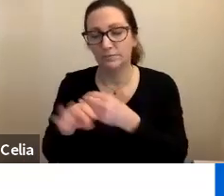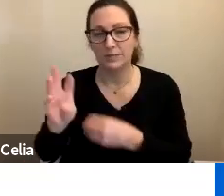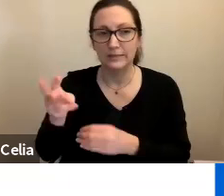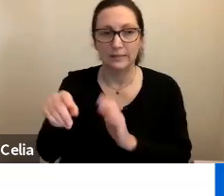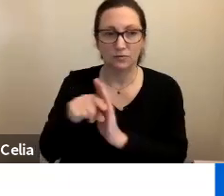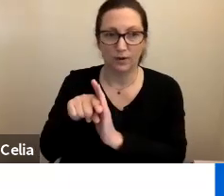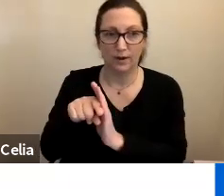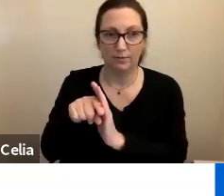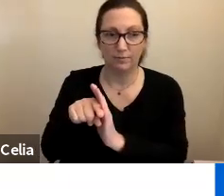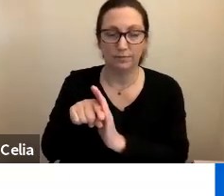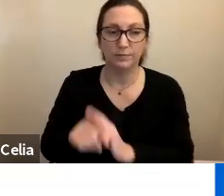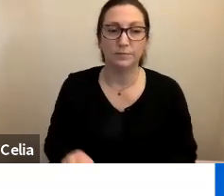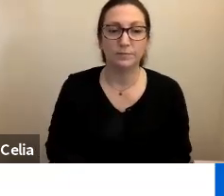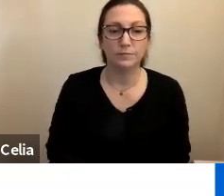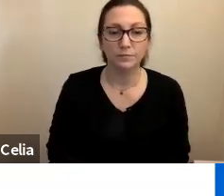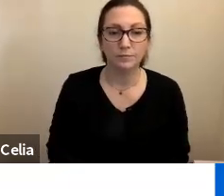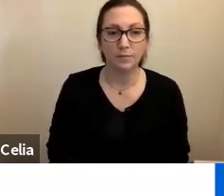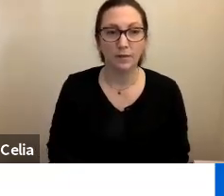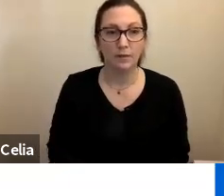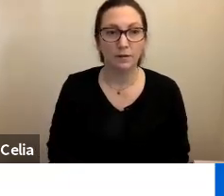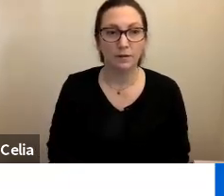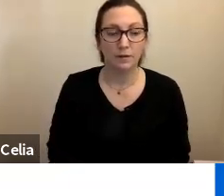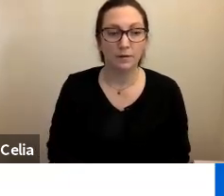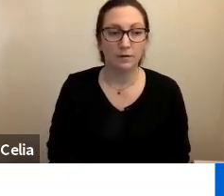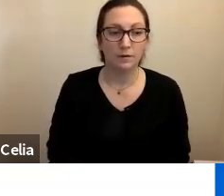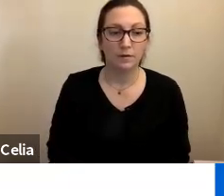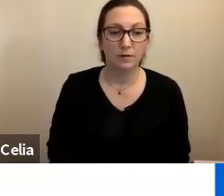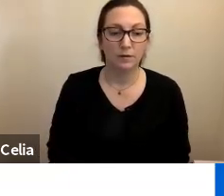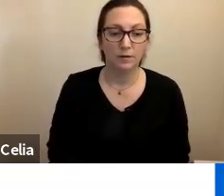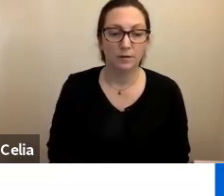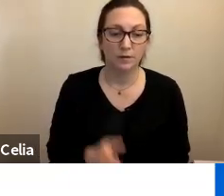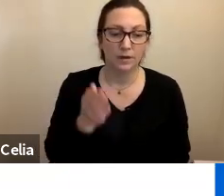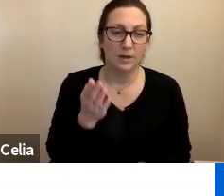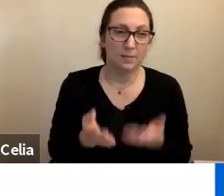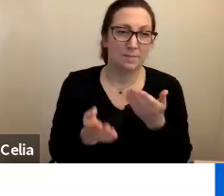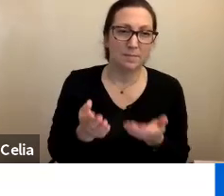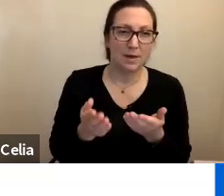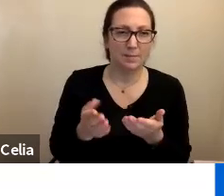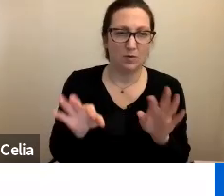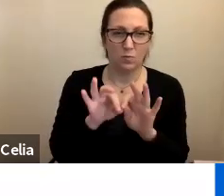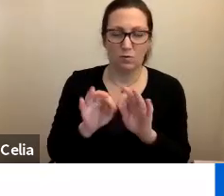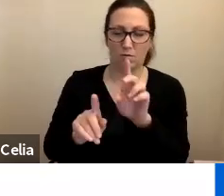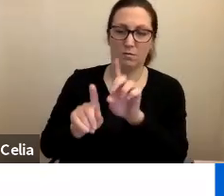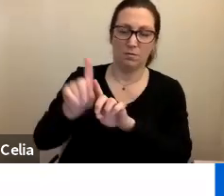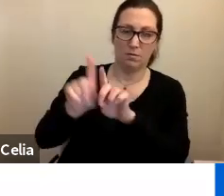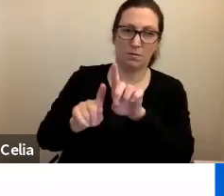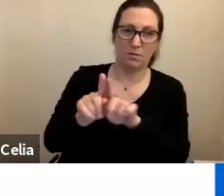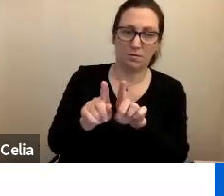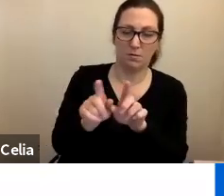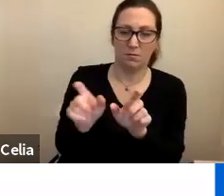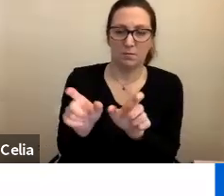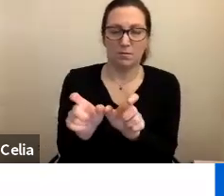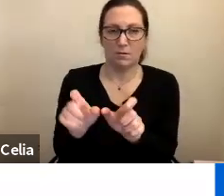become K-6s this year. It might be helpful to have them as asterisks because they had 0